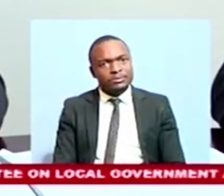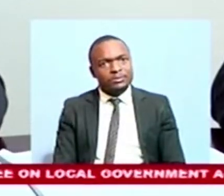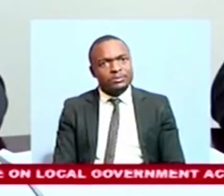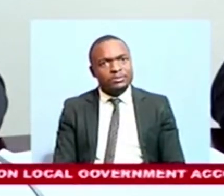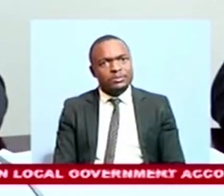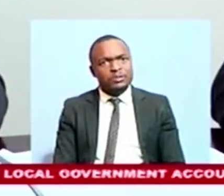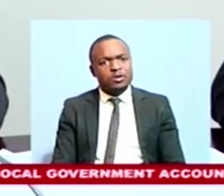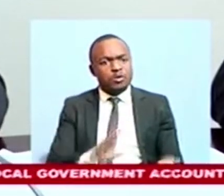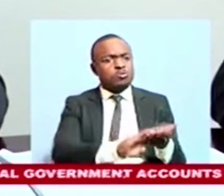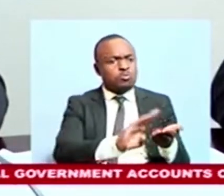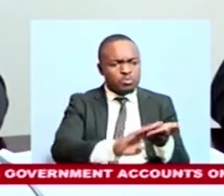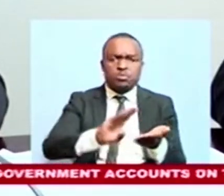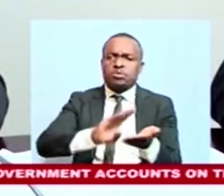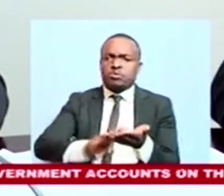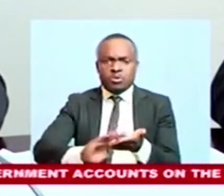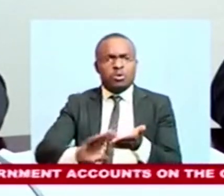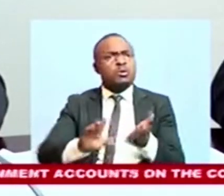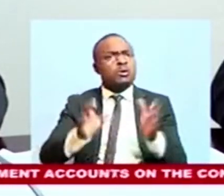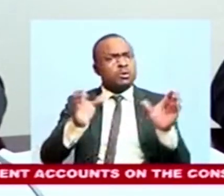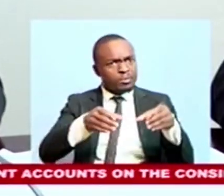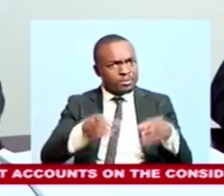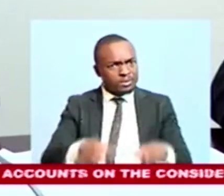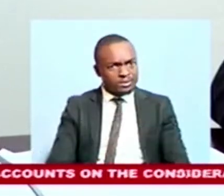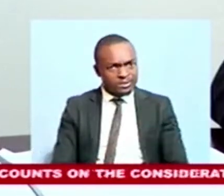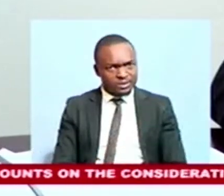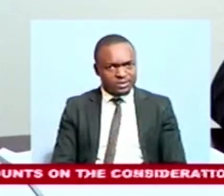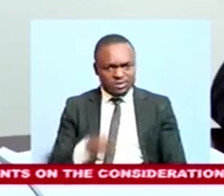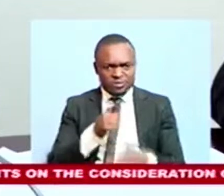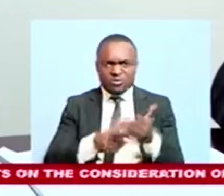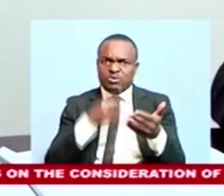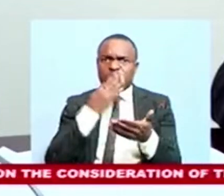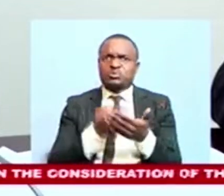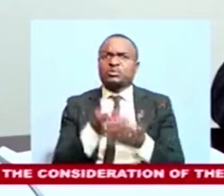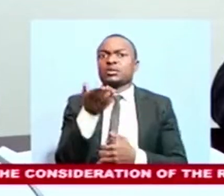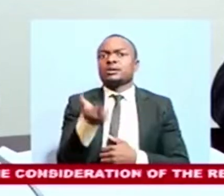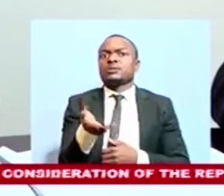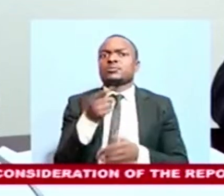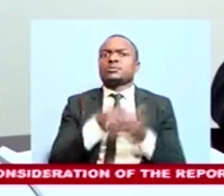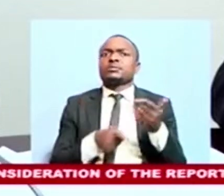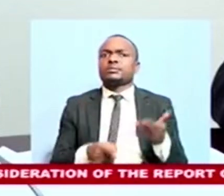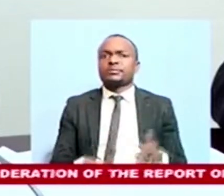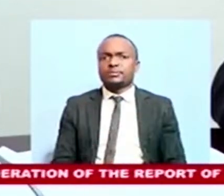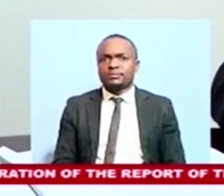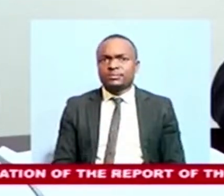they have apologized to this committee. So what good is left there?